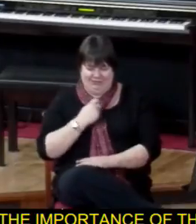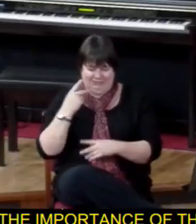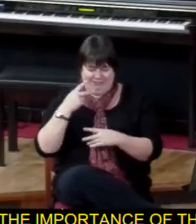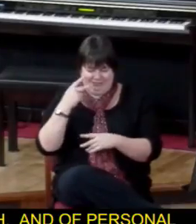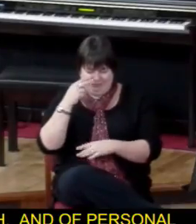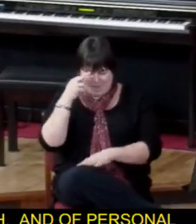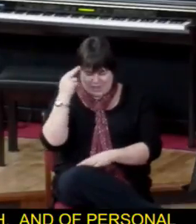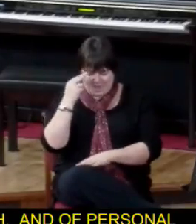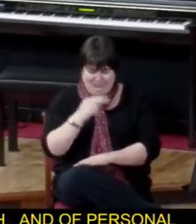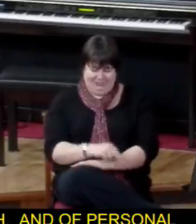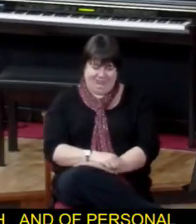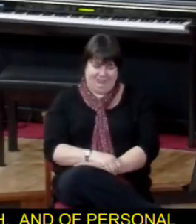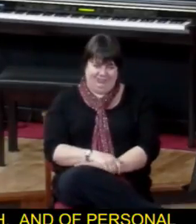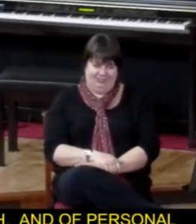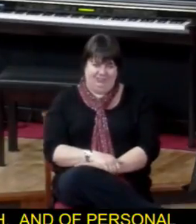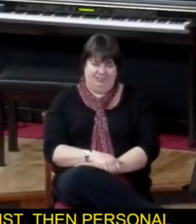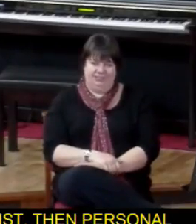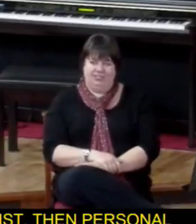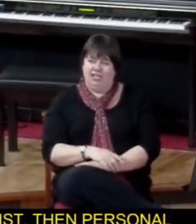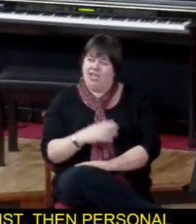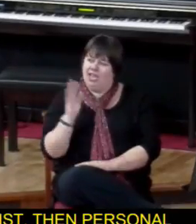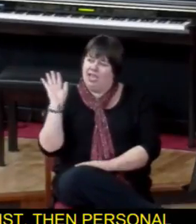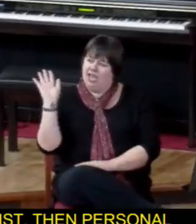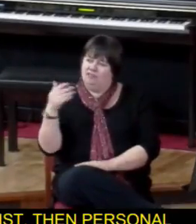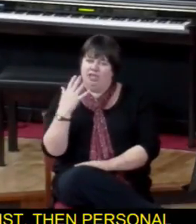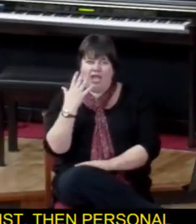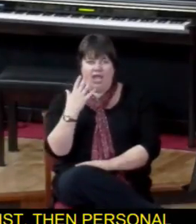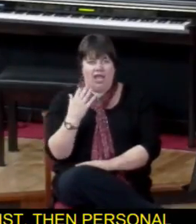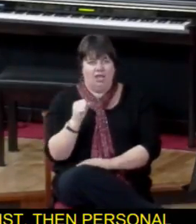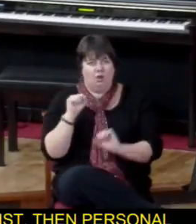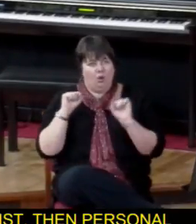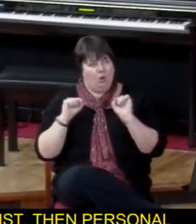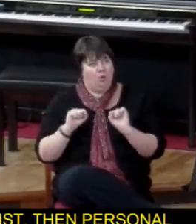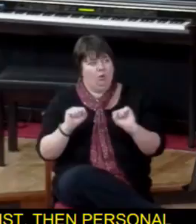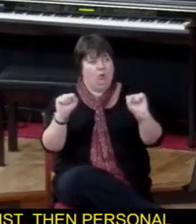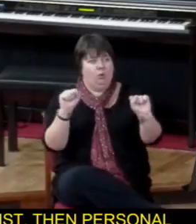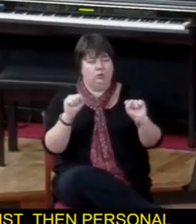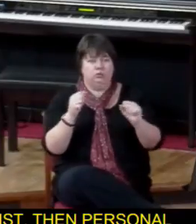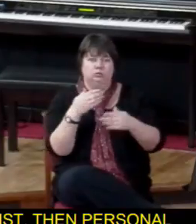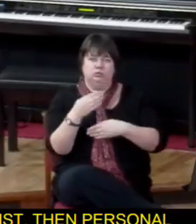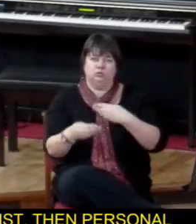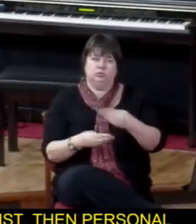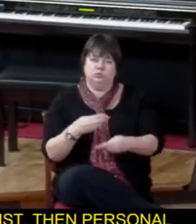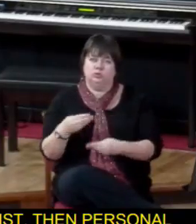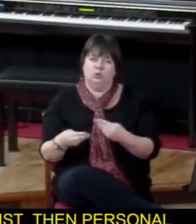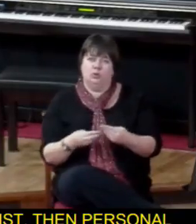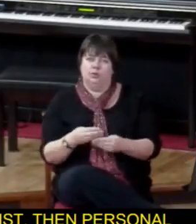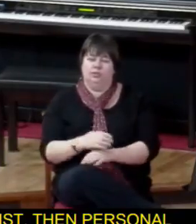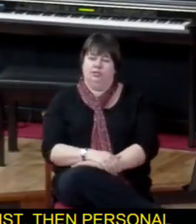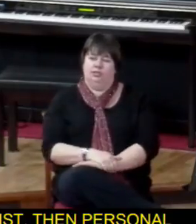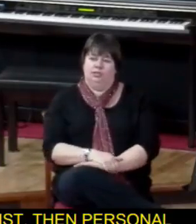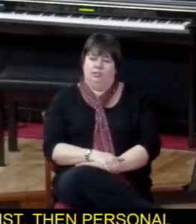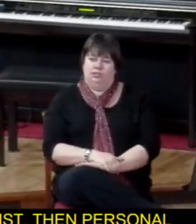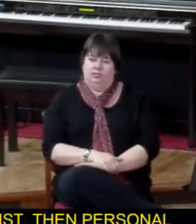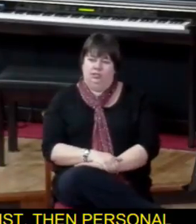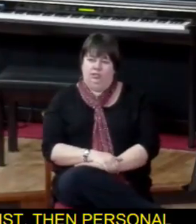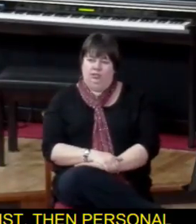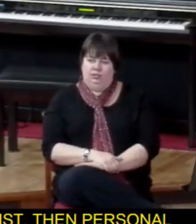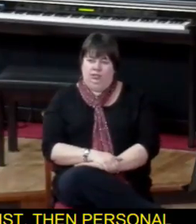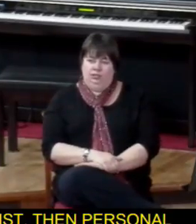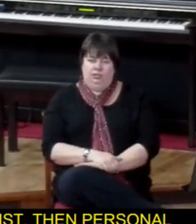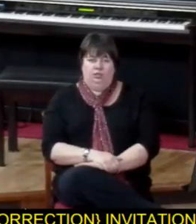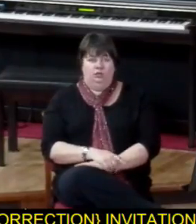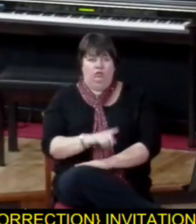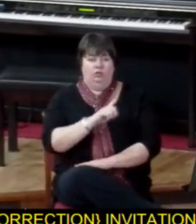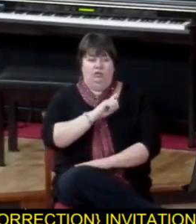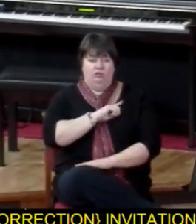You have a story. I have a story. We all have a story to tell of